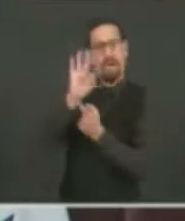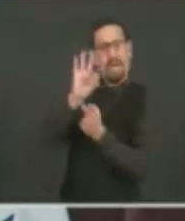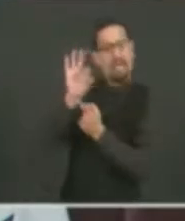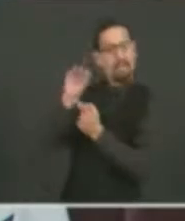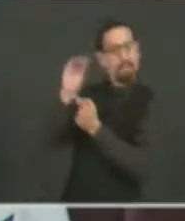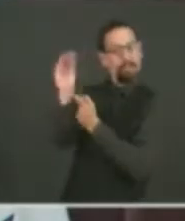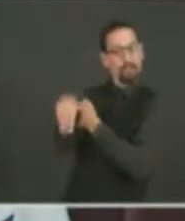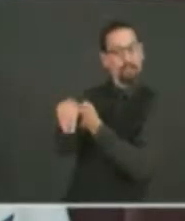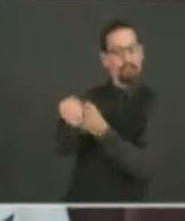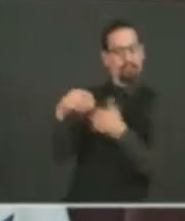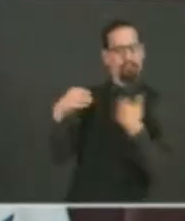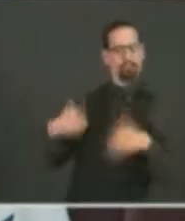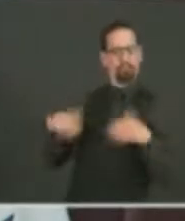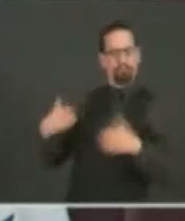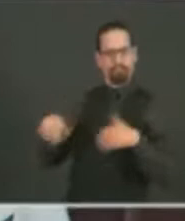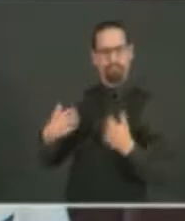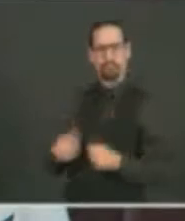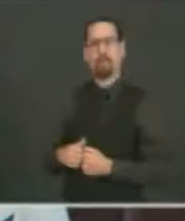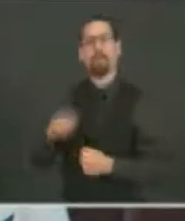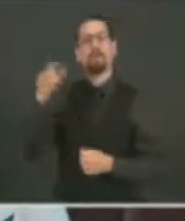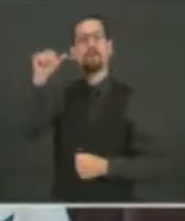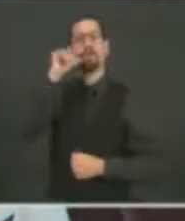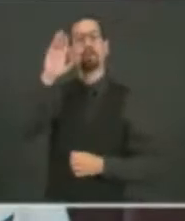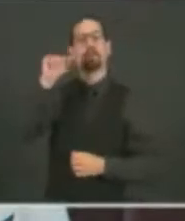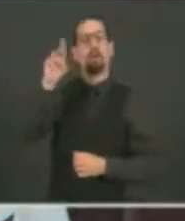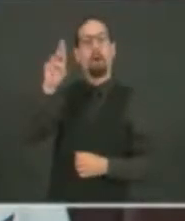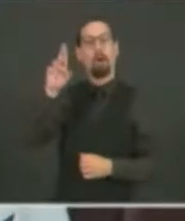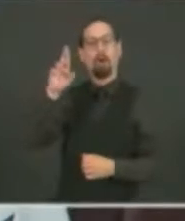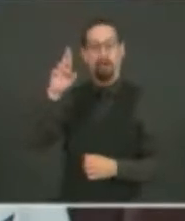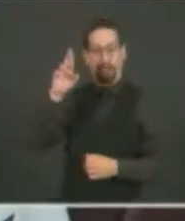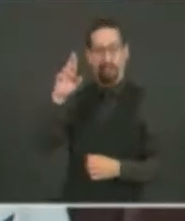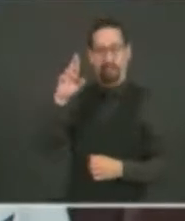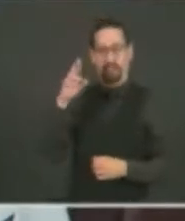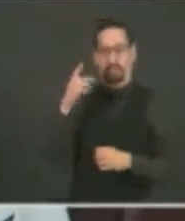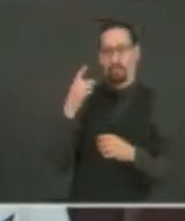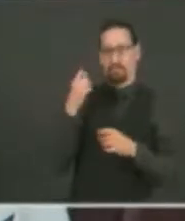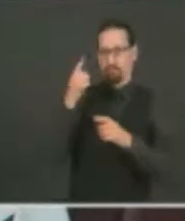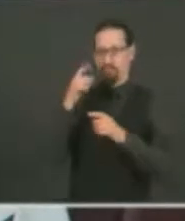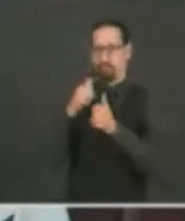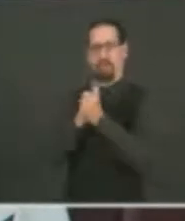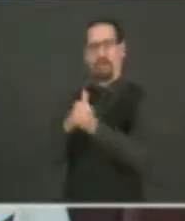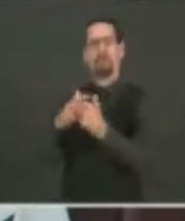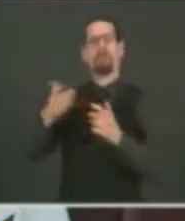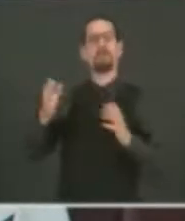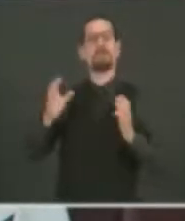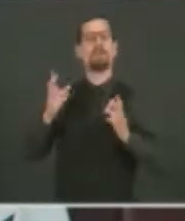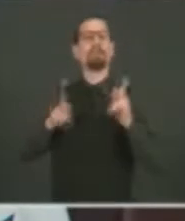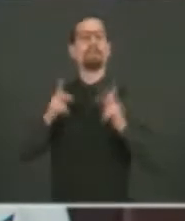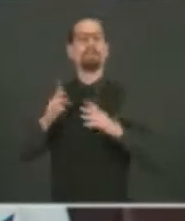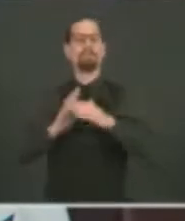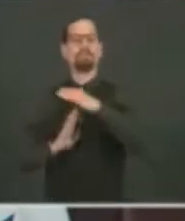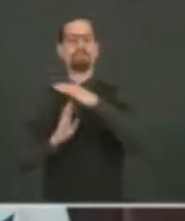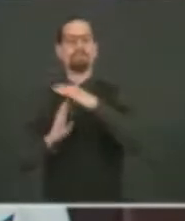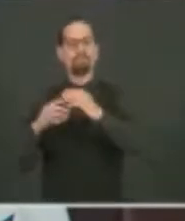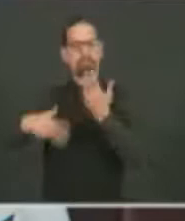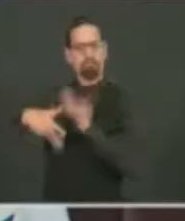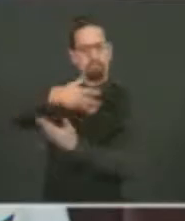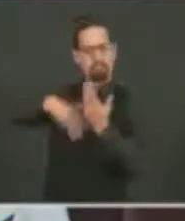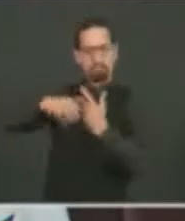bars, 93% had customers properly separated from bartenders, and